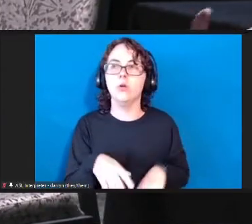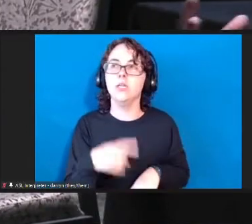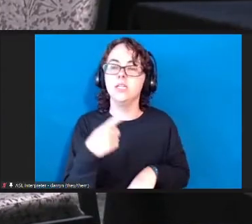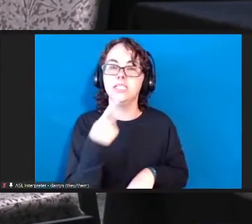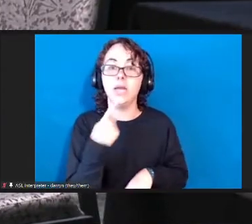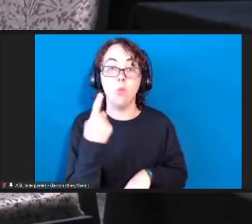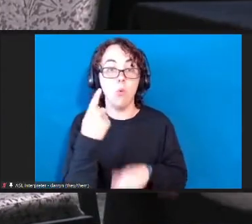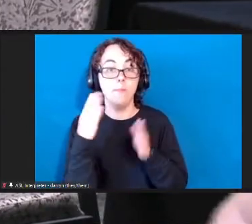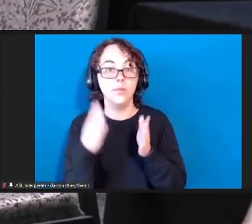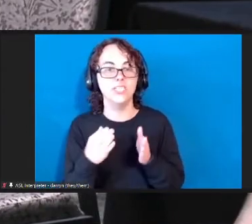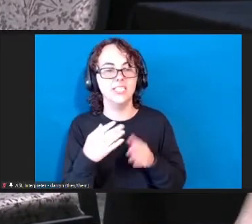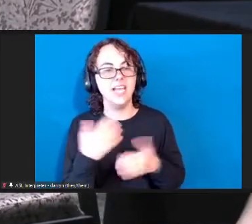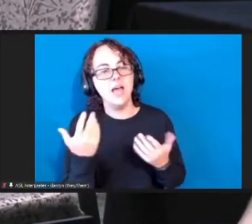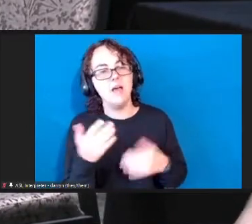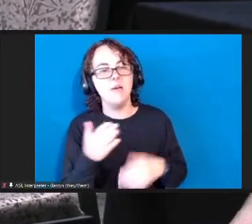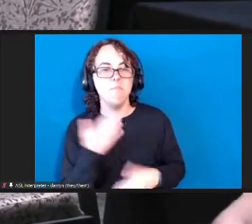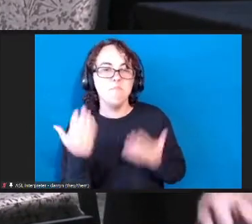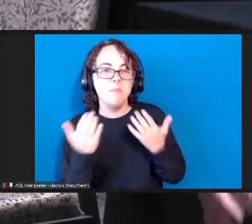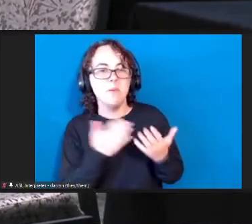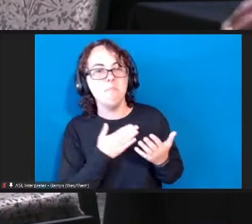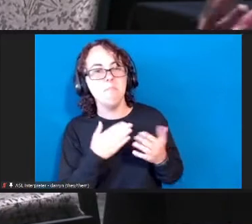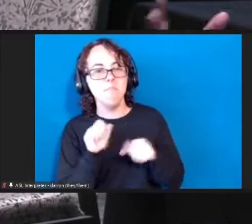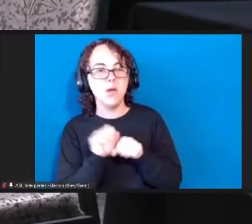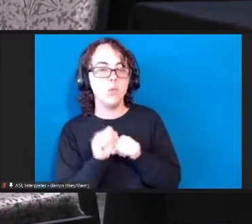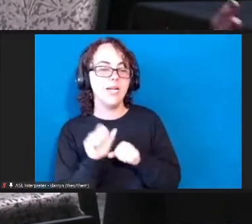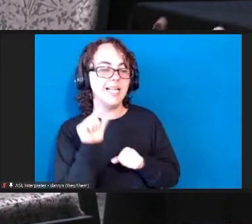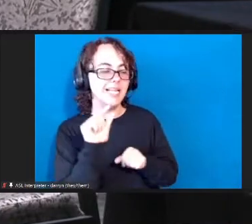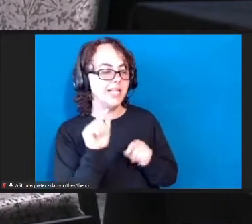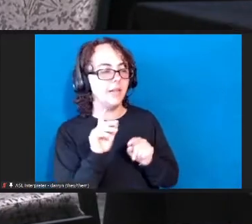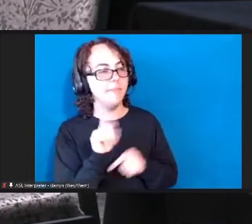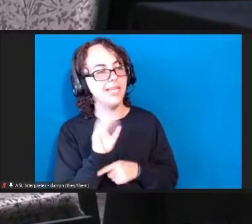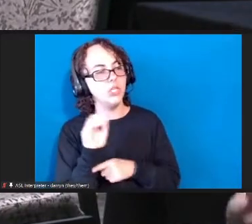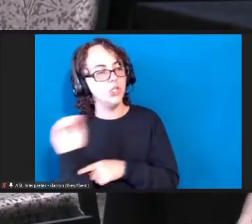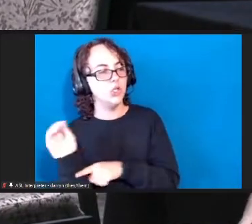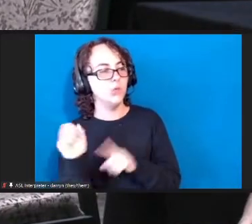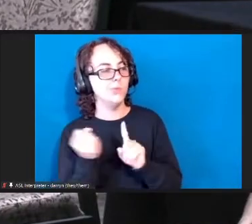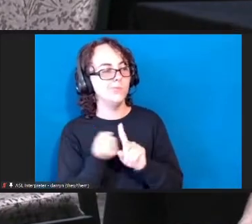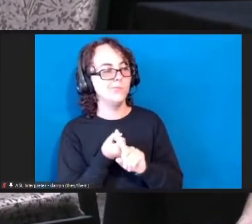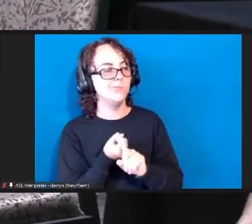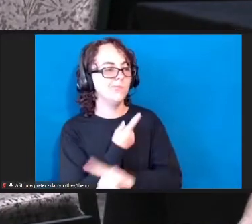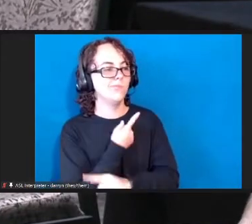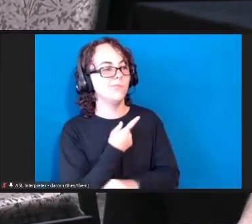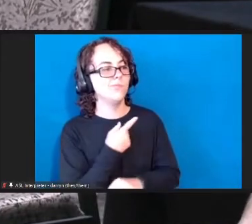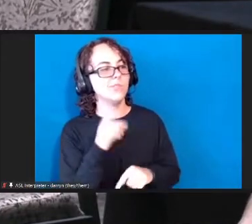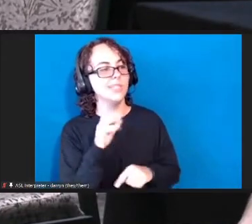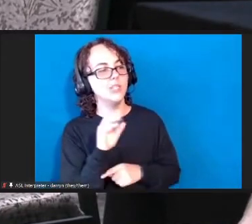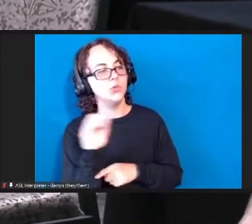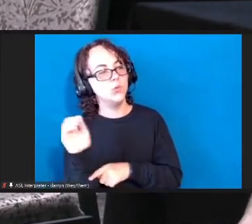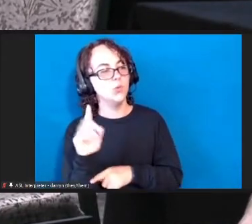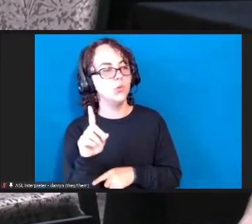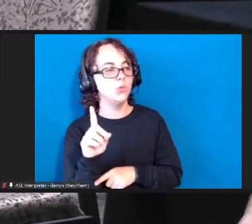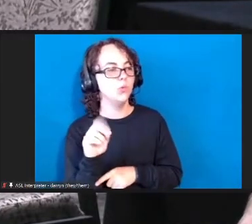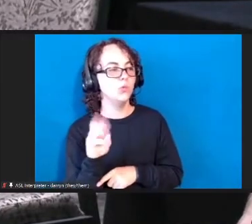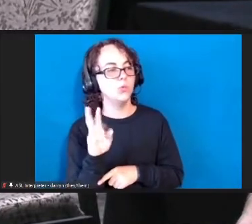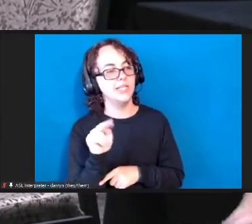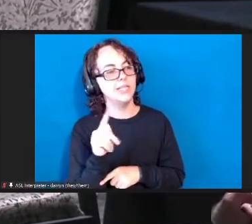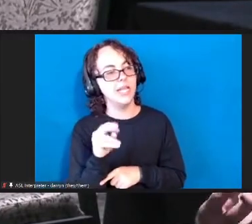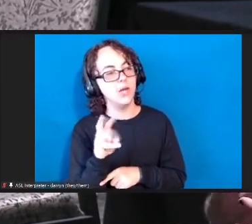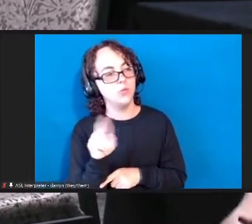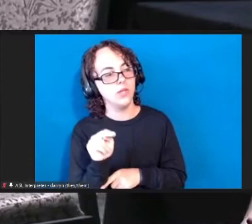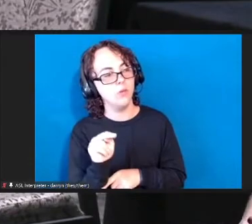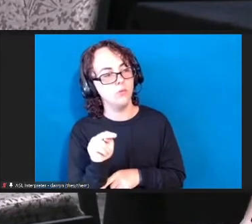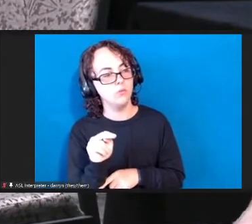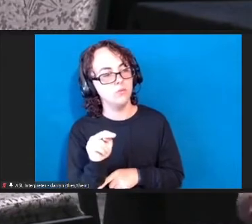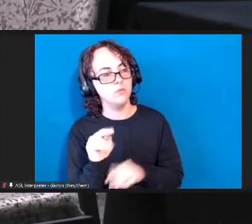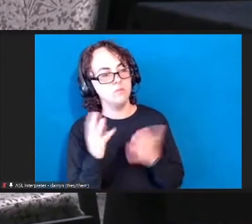too downtown for them to sort of consider it, which sort of